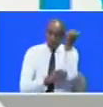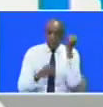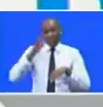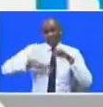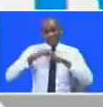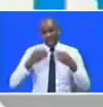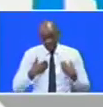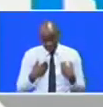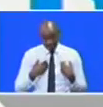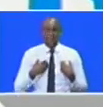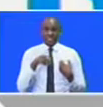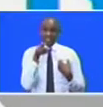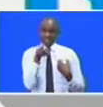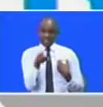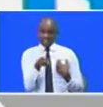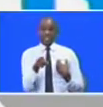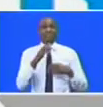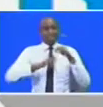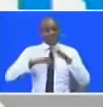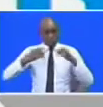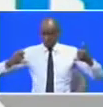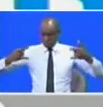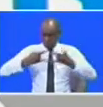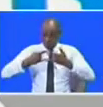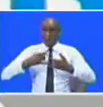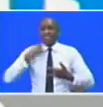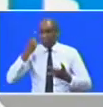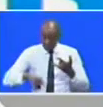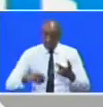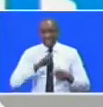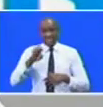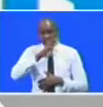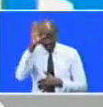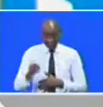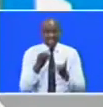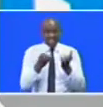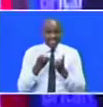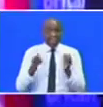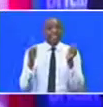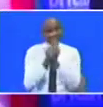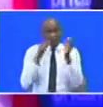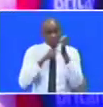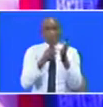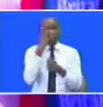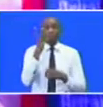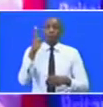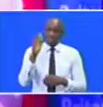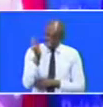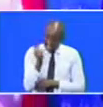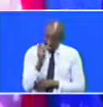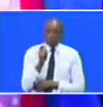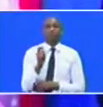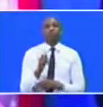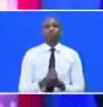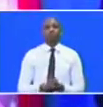infrastructure to plug this infrastructural gap. It is estimated that East Africa needs over 10.4 trillion shillings.